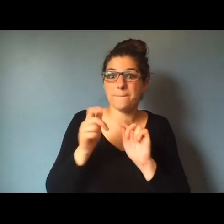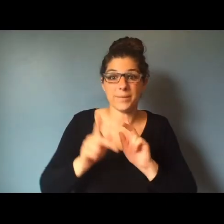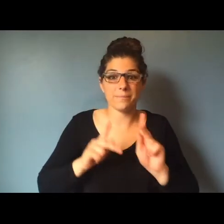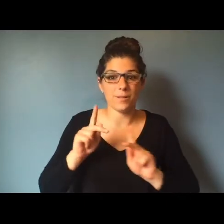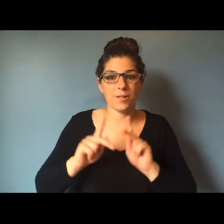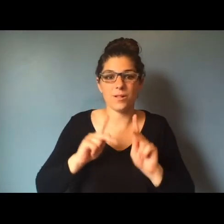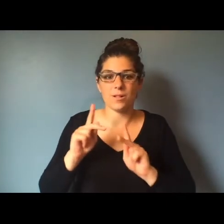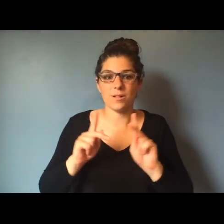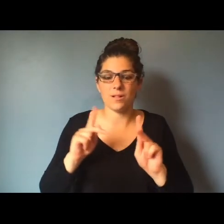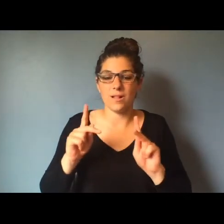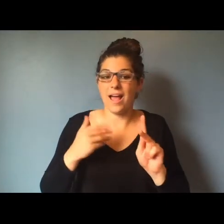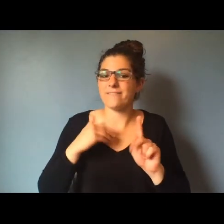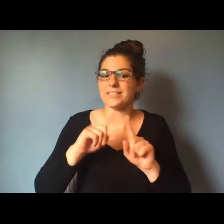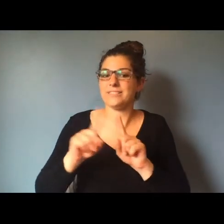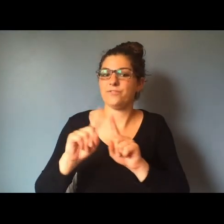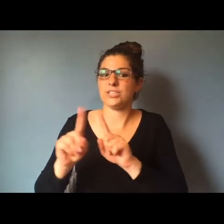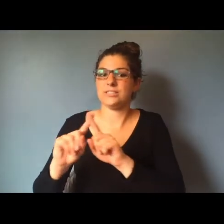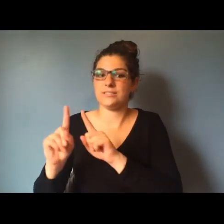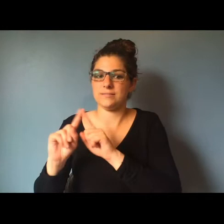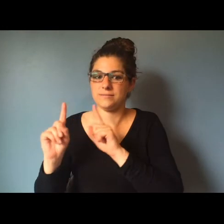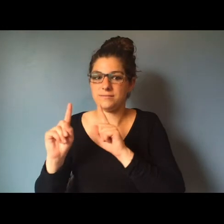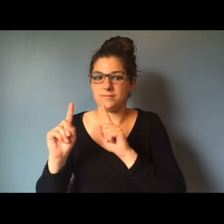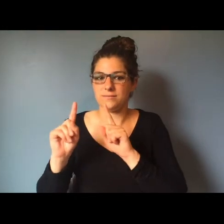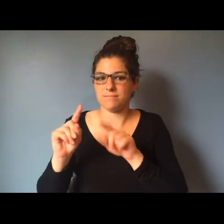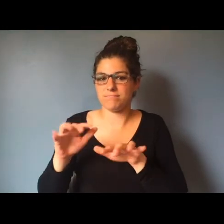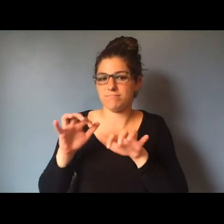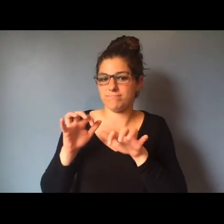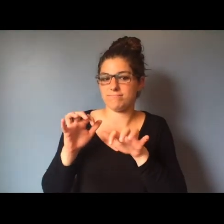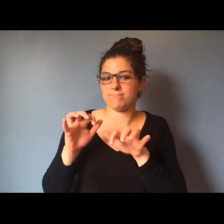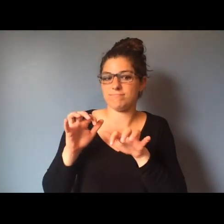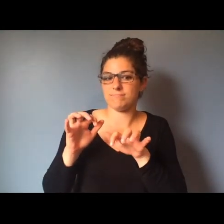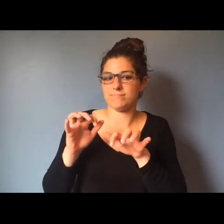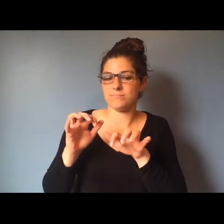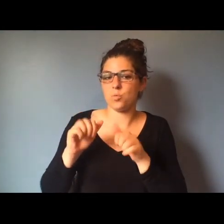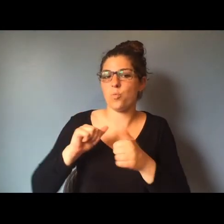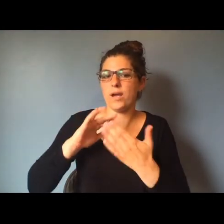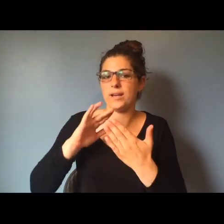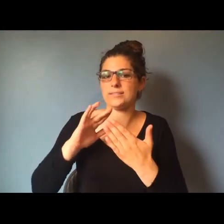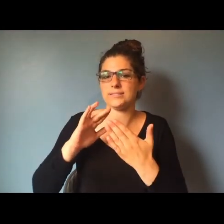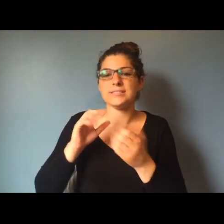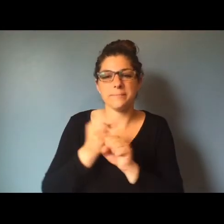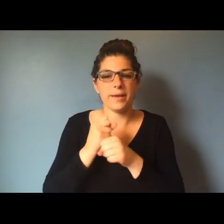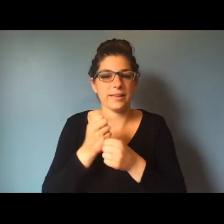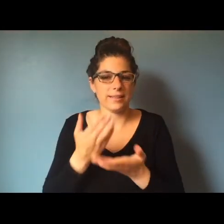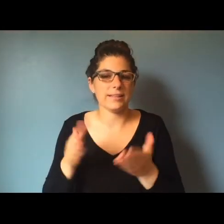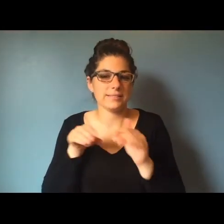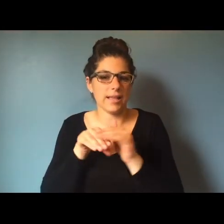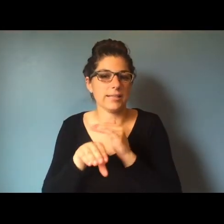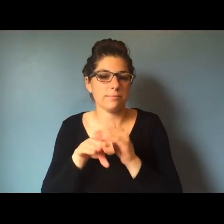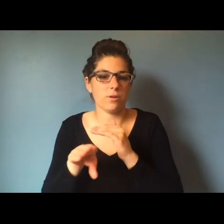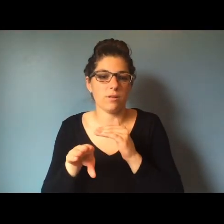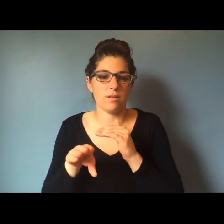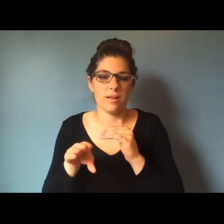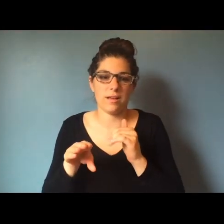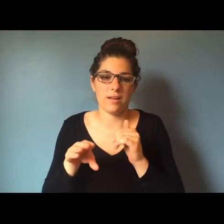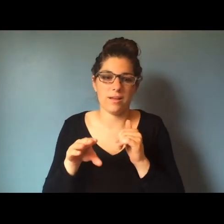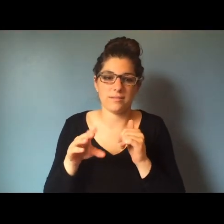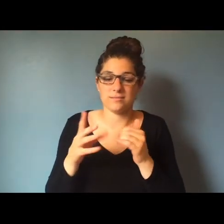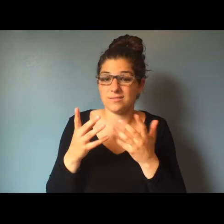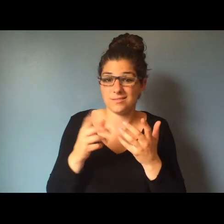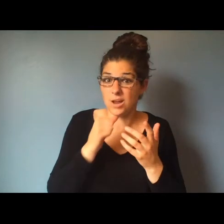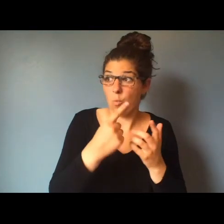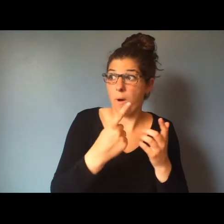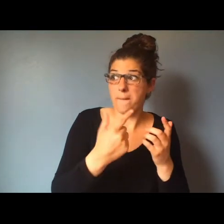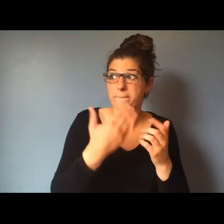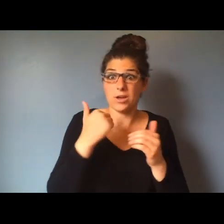people have different ways to make things accessible, and one's not necessarily better than the other. It's